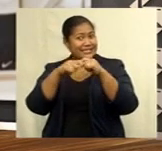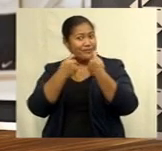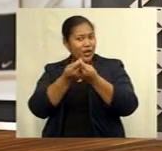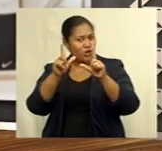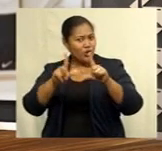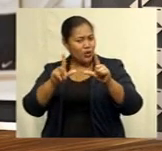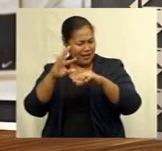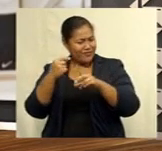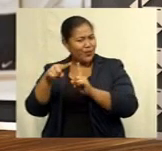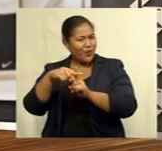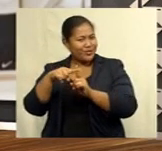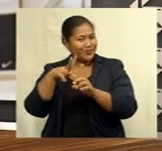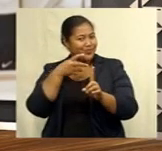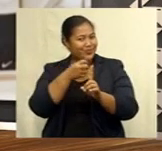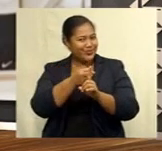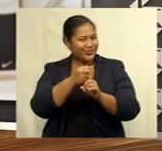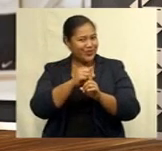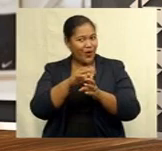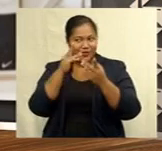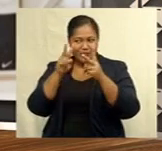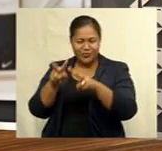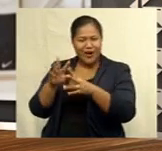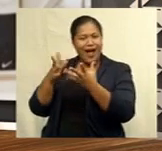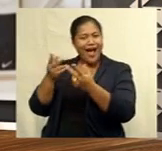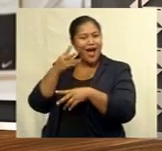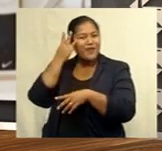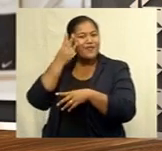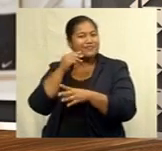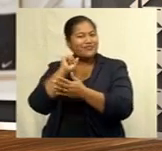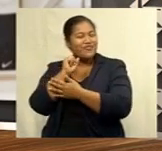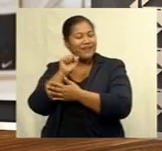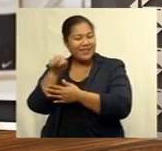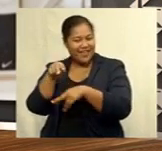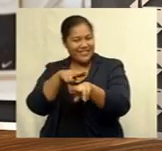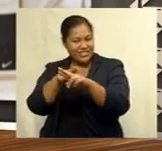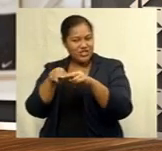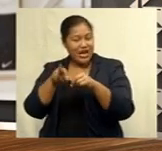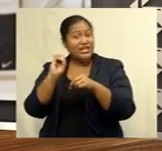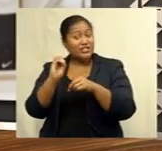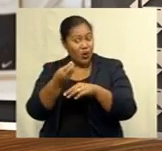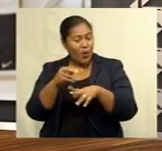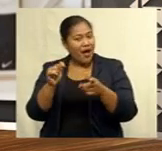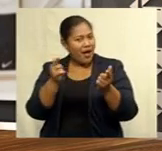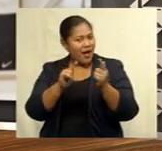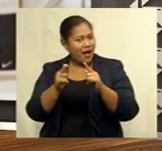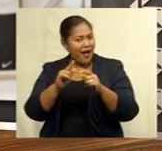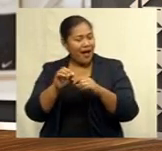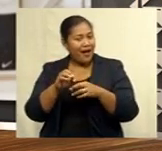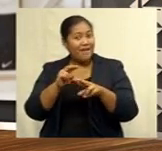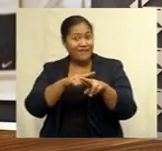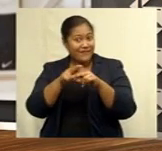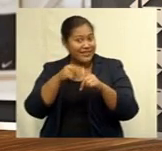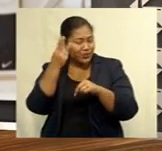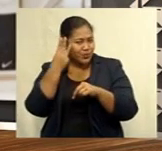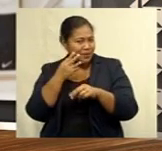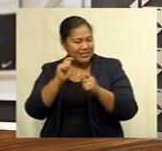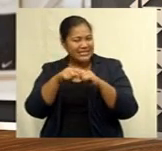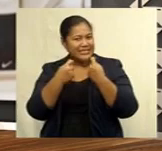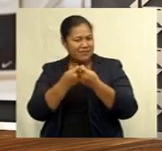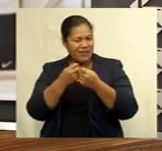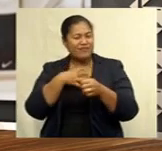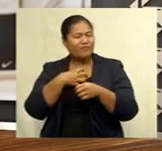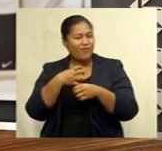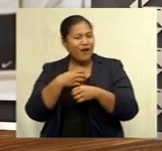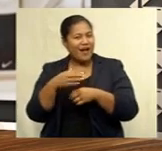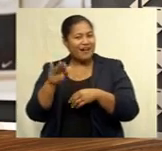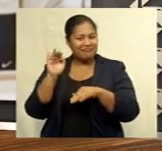positive impact on the perception of women's rugby in Fiji. So much so, the Fijiana have also had to get used to the extra attention.